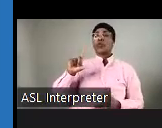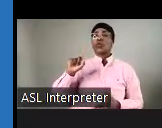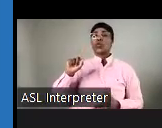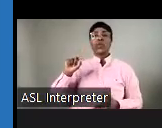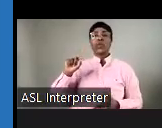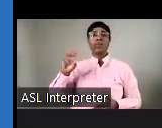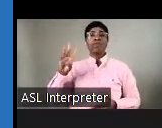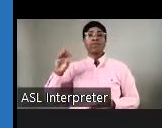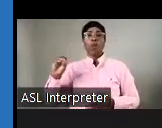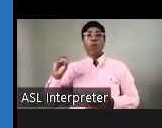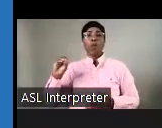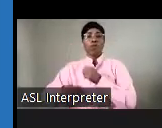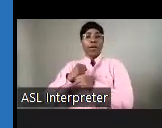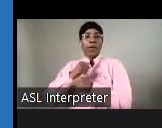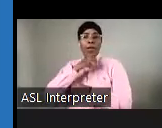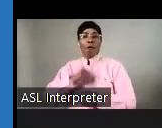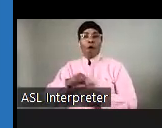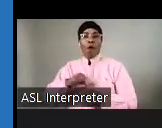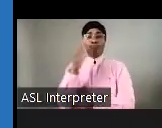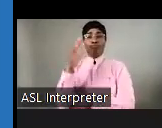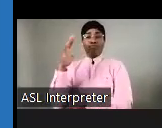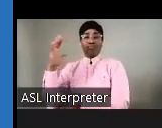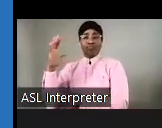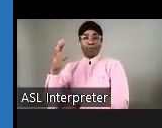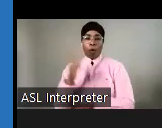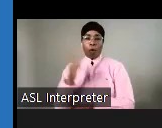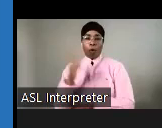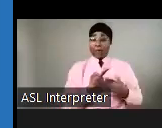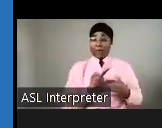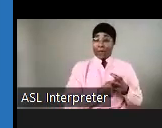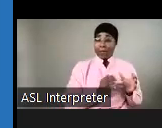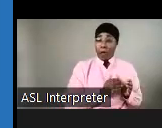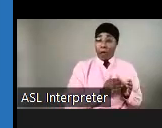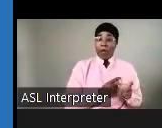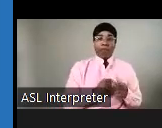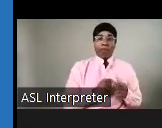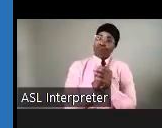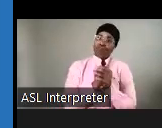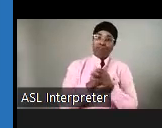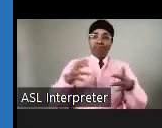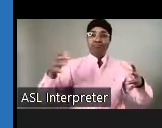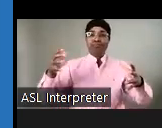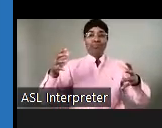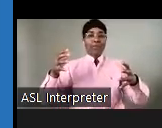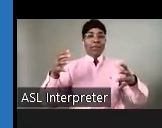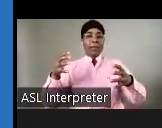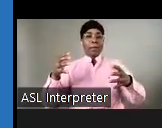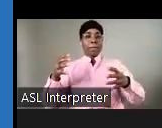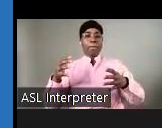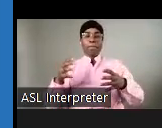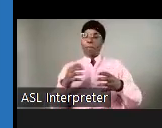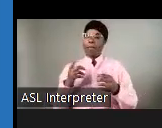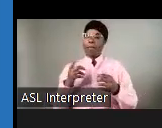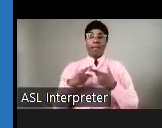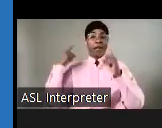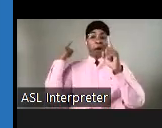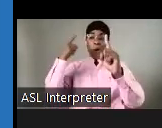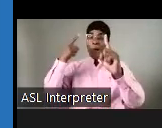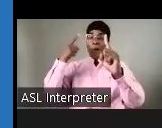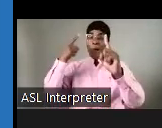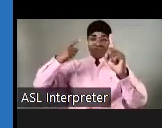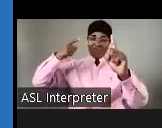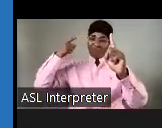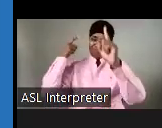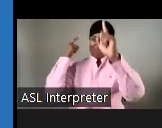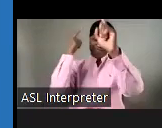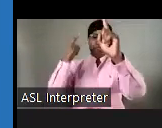spruce plantation. So, I mean, we're doing a lot of start with a pilot, but then aim high. And all these